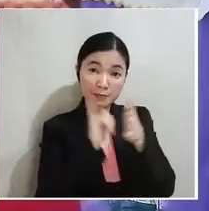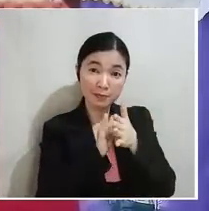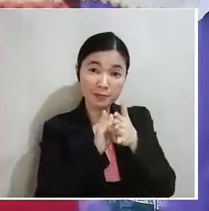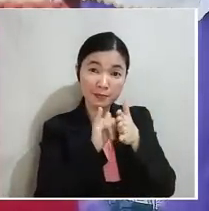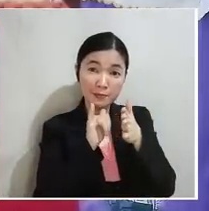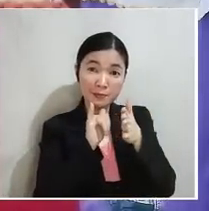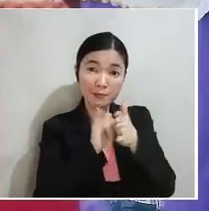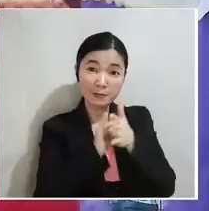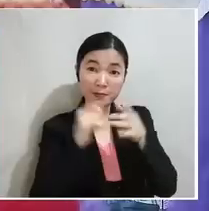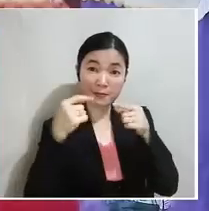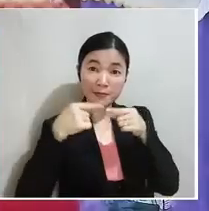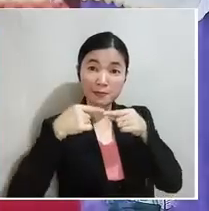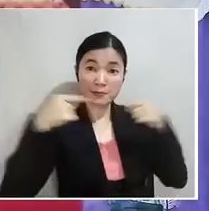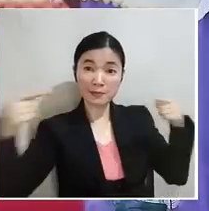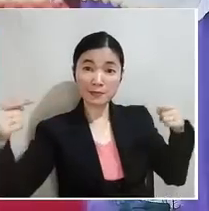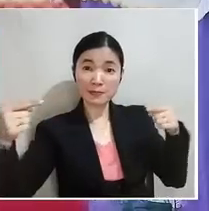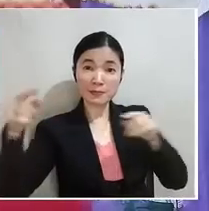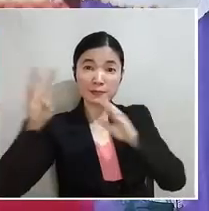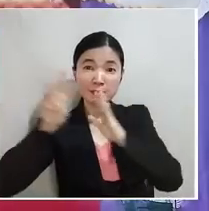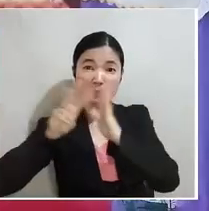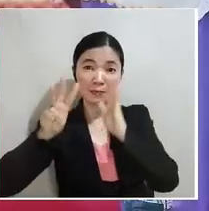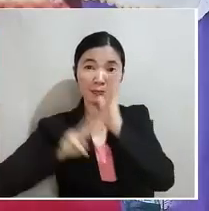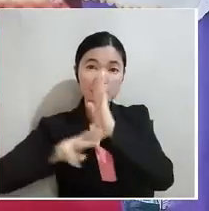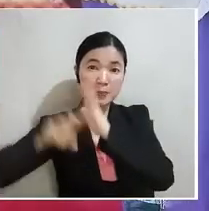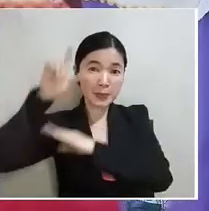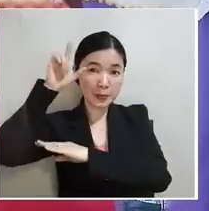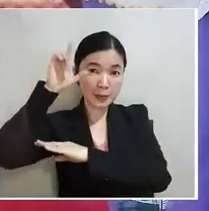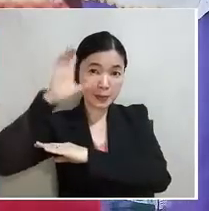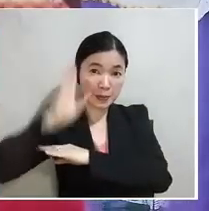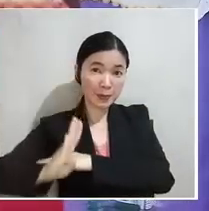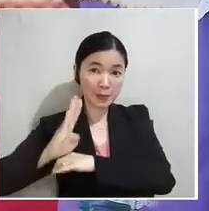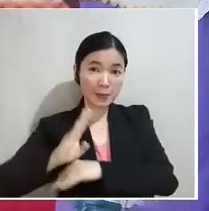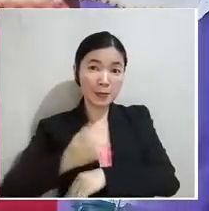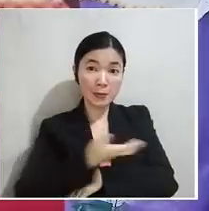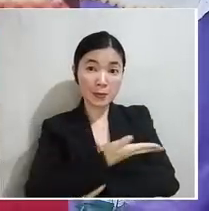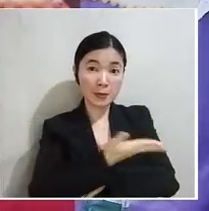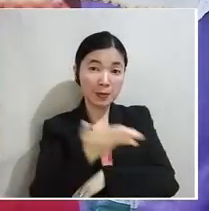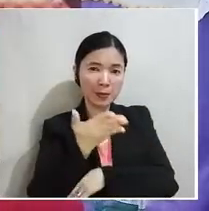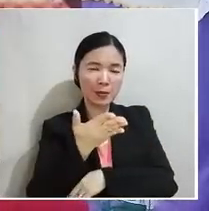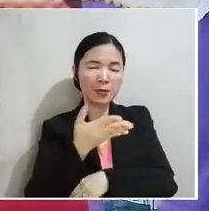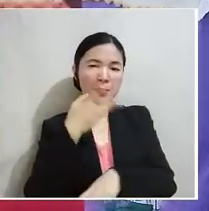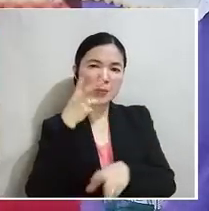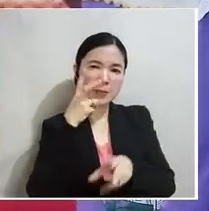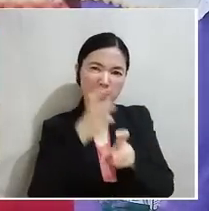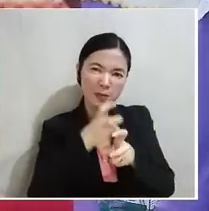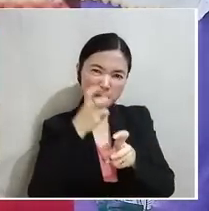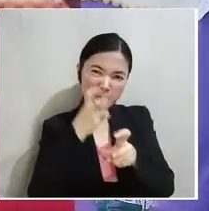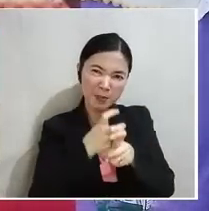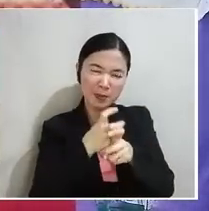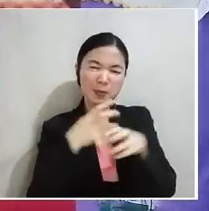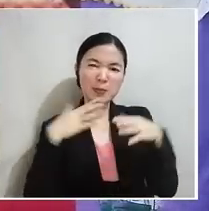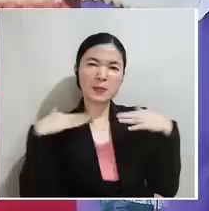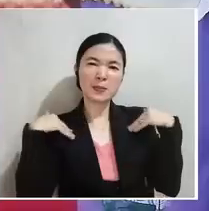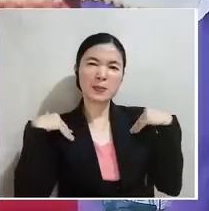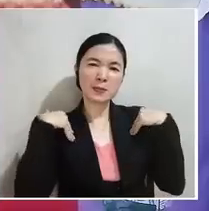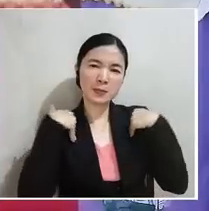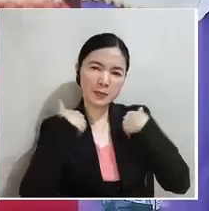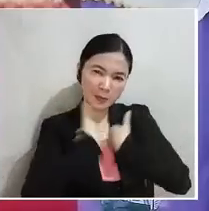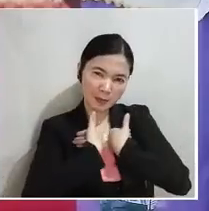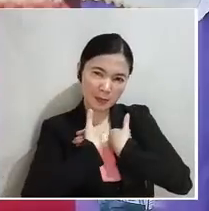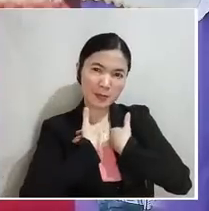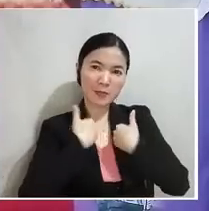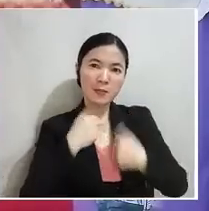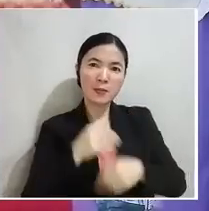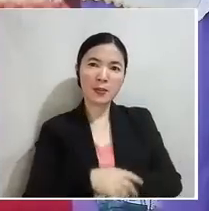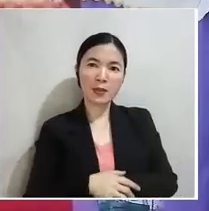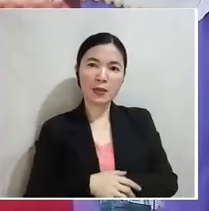will of God. And we find it hard and tiring to turn back from the